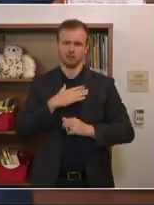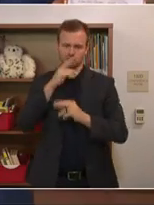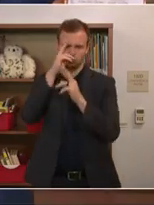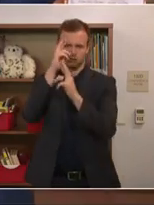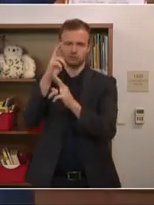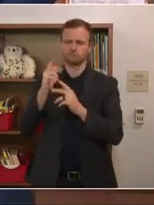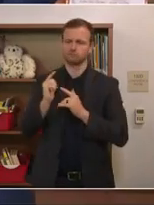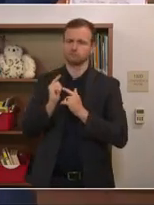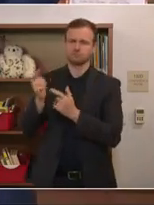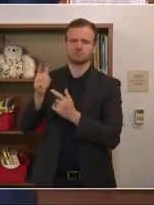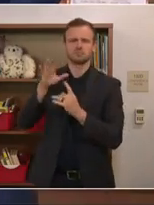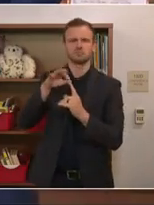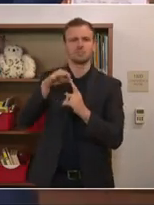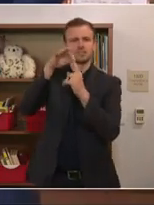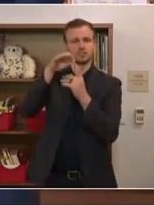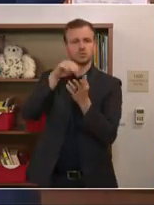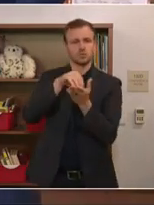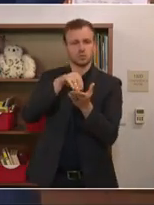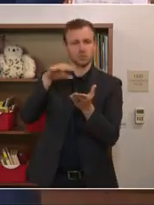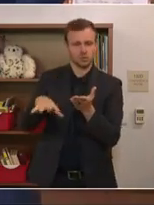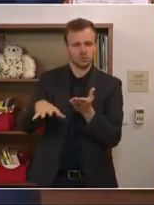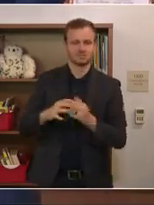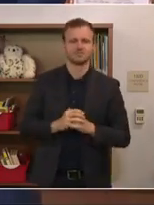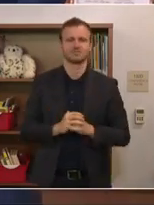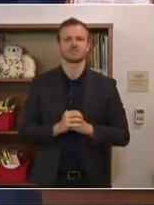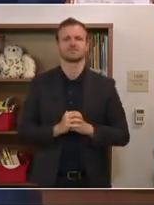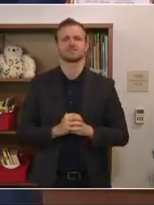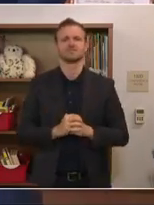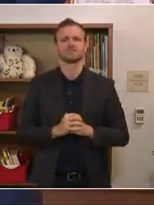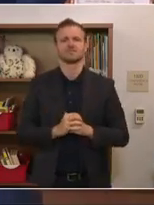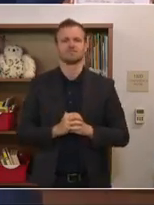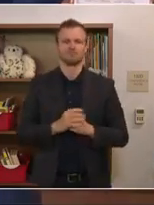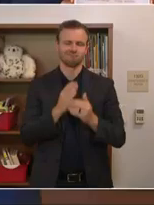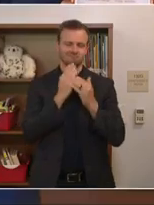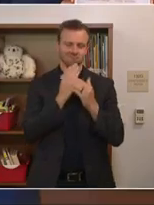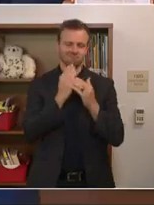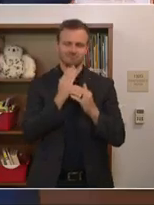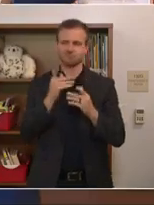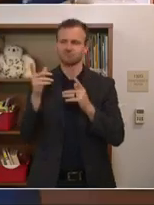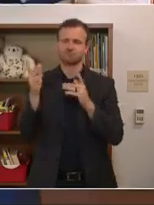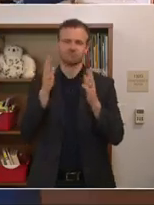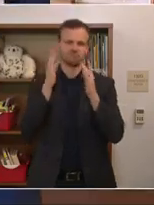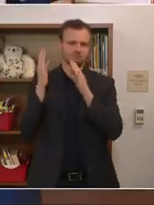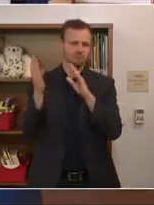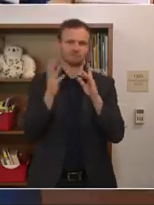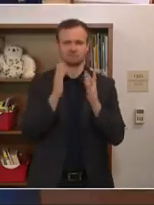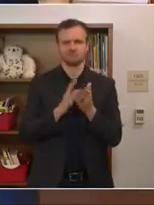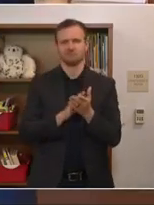student to introduce our very special guest. Thank you.